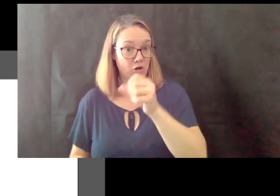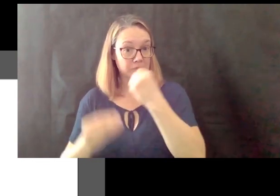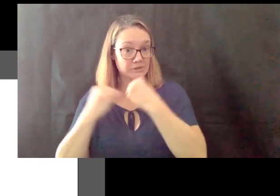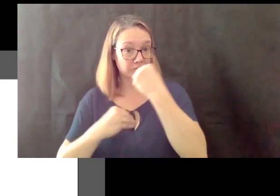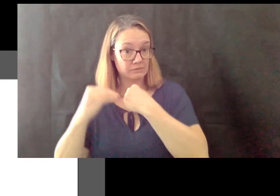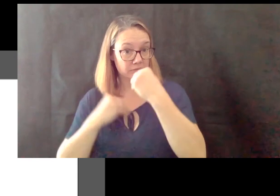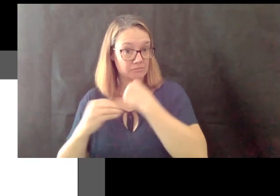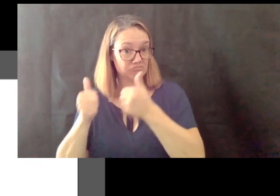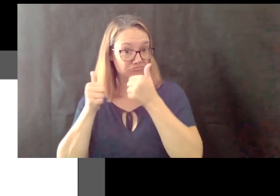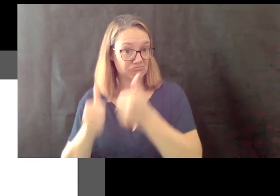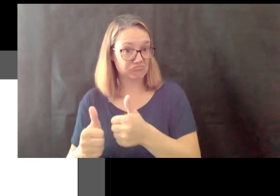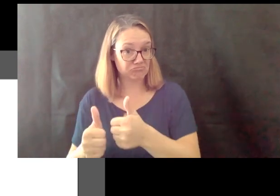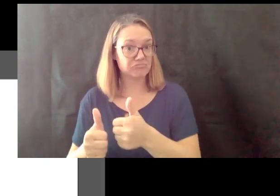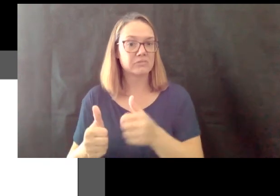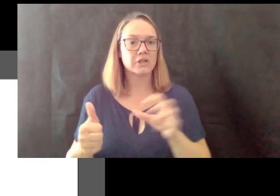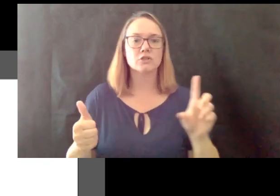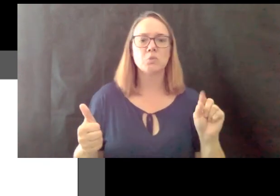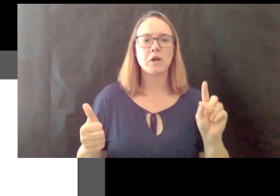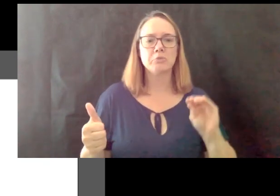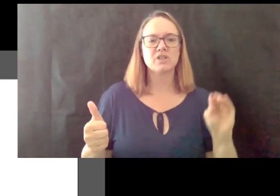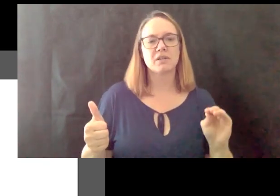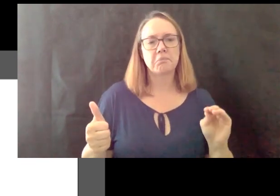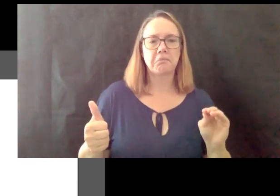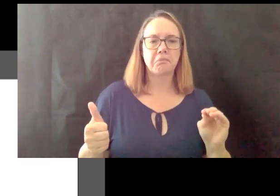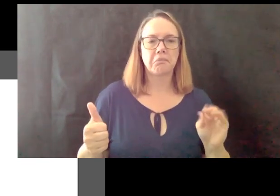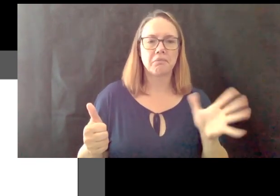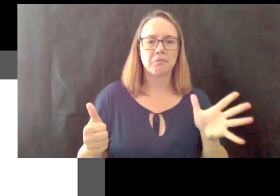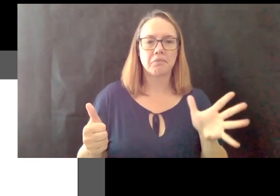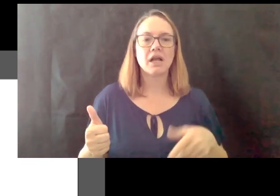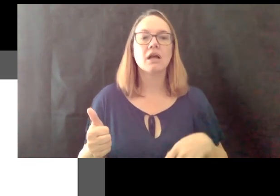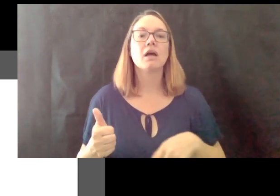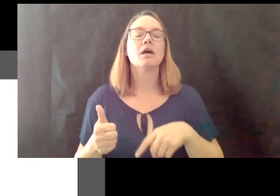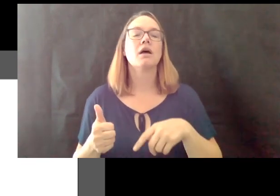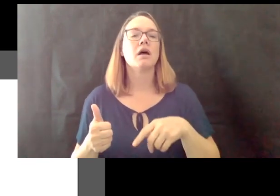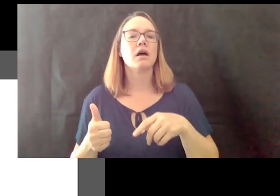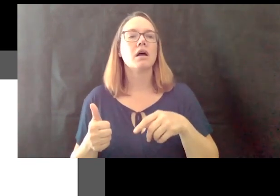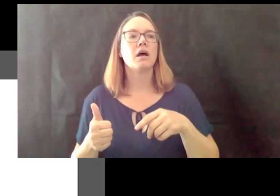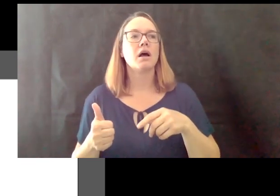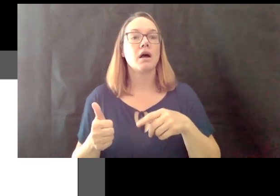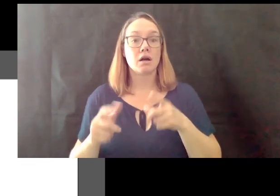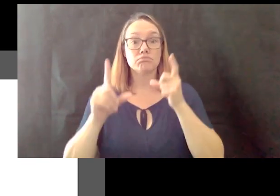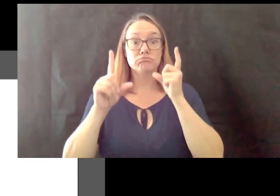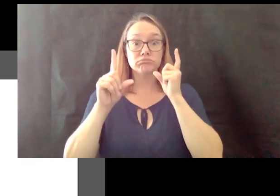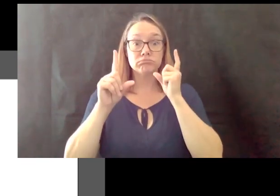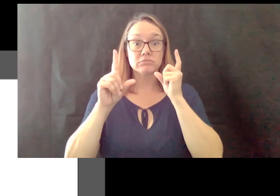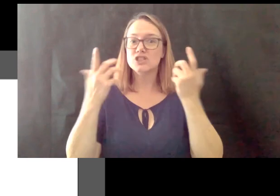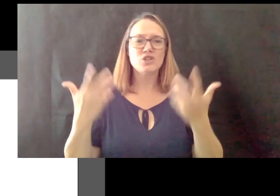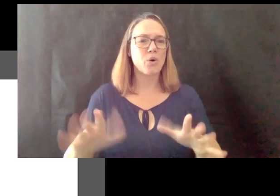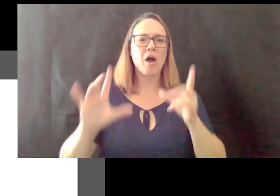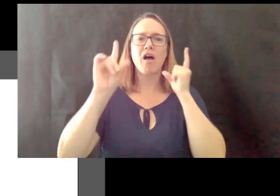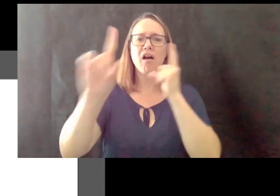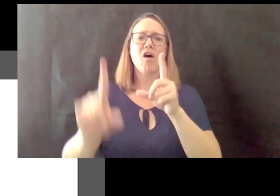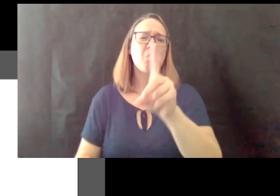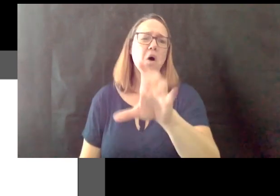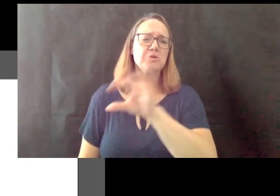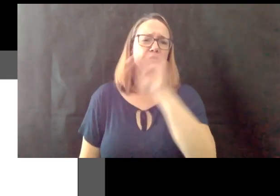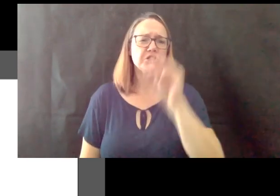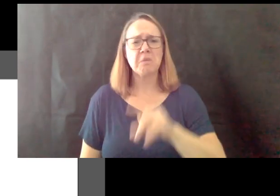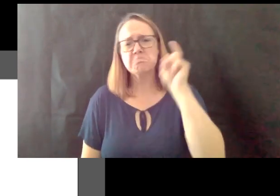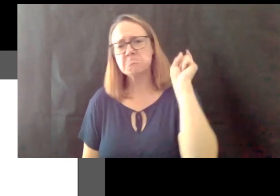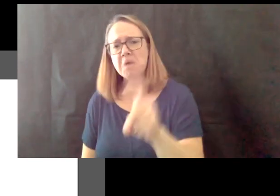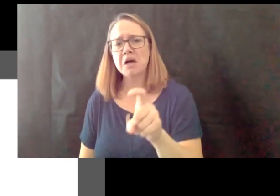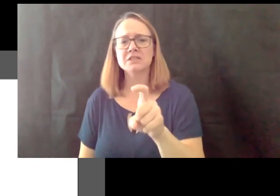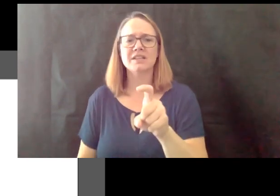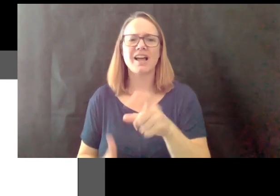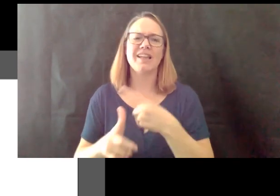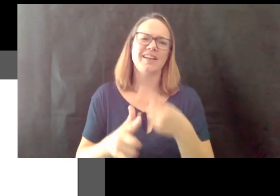your carbohydrate intake, then doing at least something is better than shooting for doing it all and then failing at that,